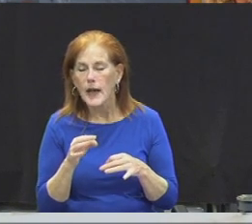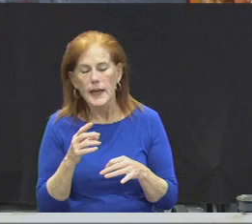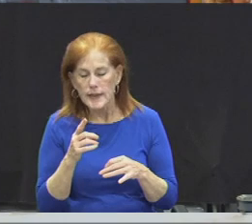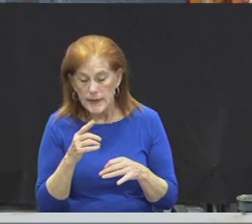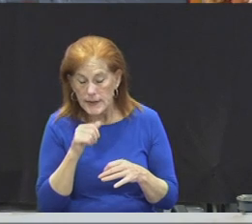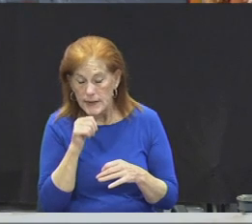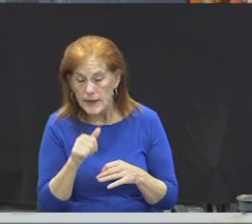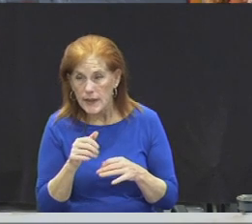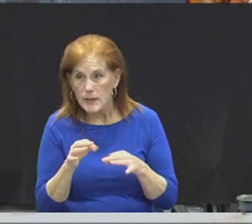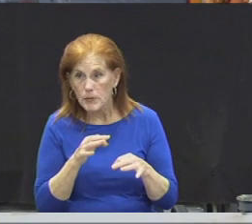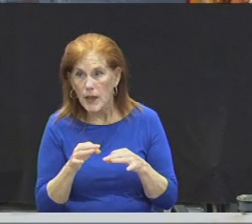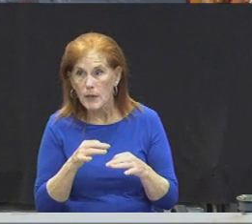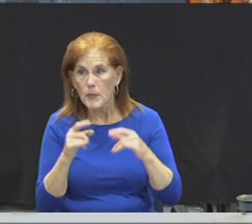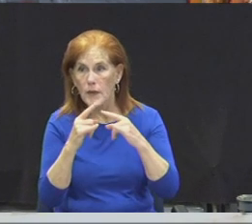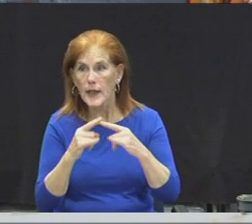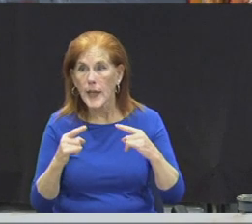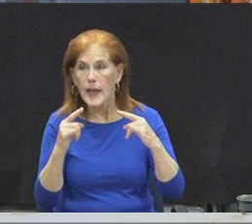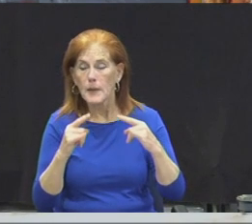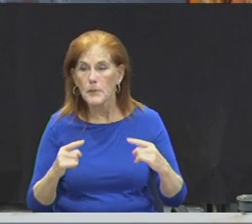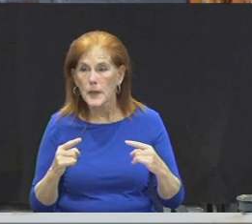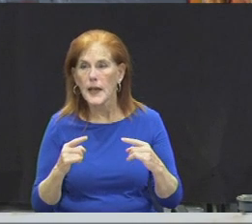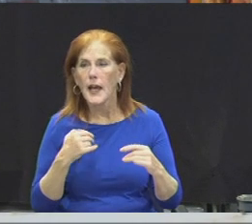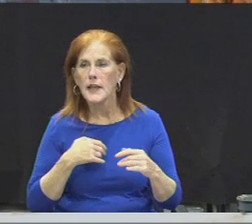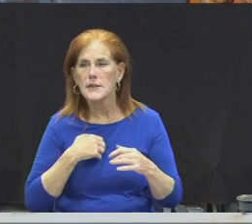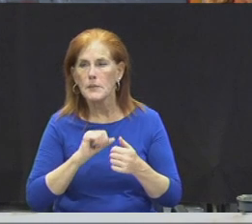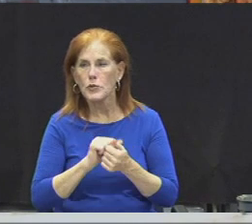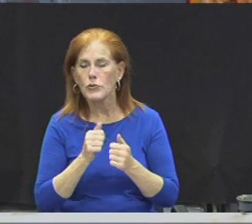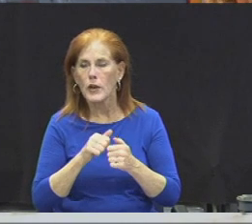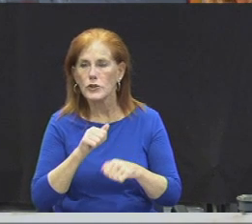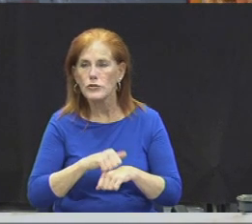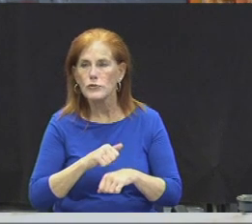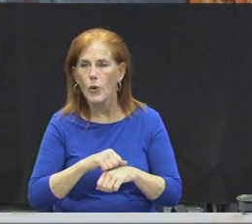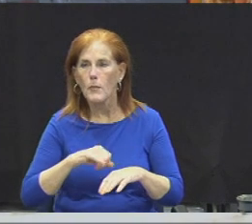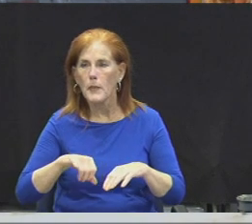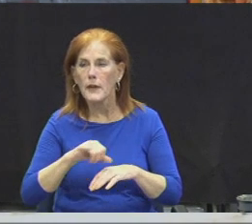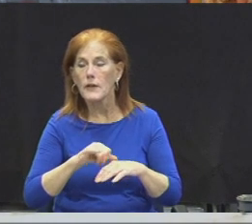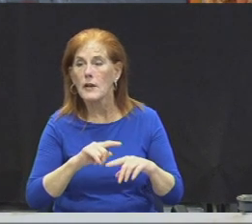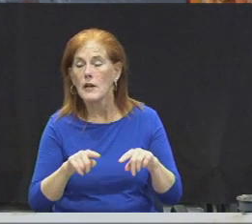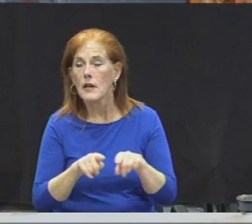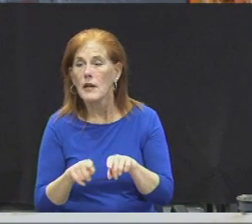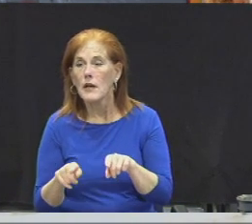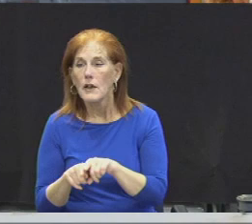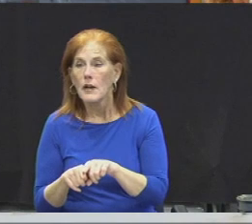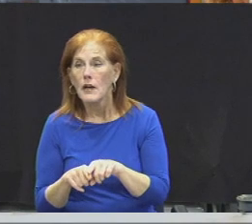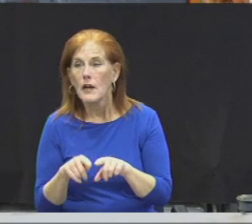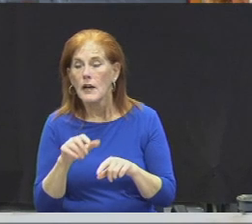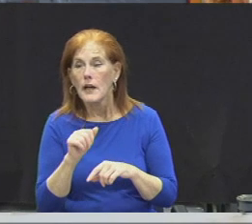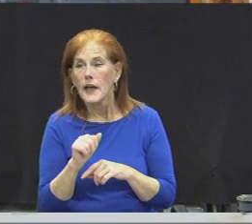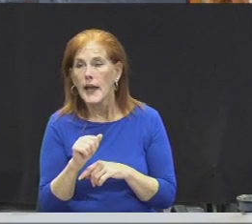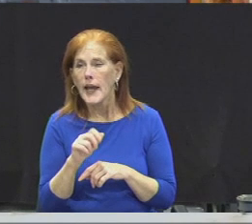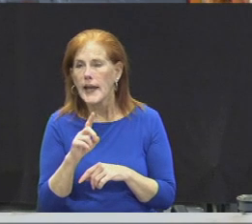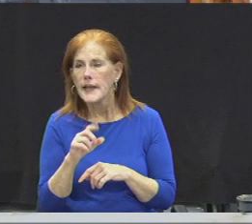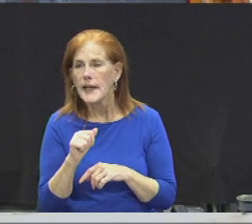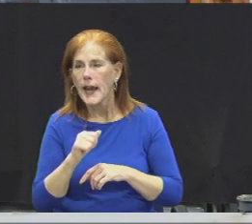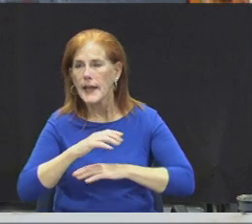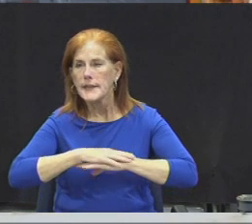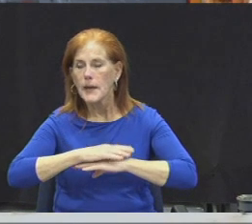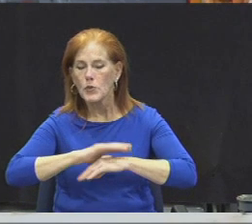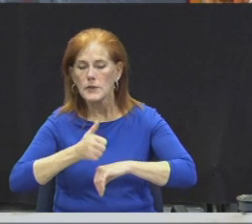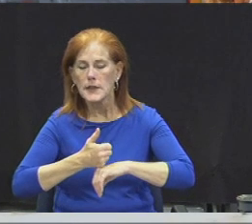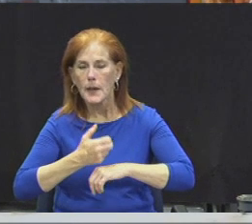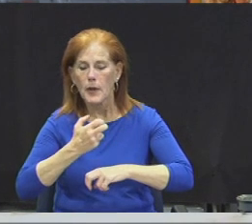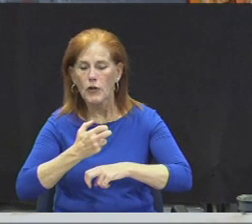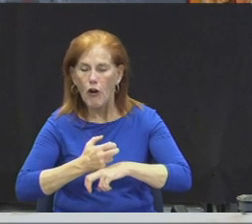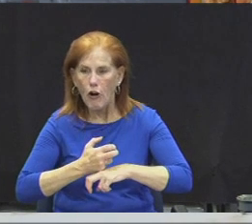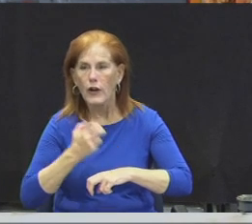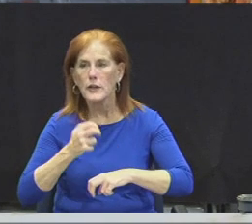the canopies area includes some crushed stone paving, but there's also a series of ADA tables set on hard concrete. So